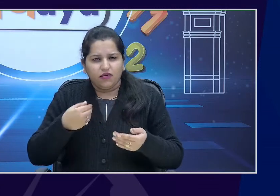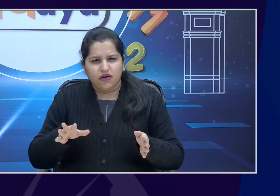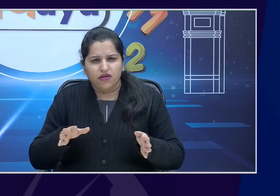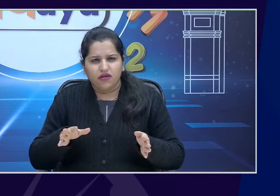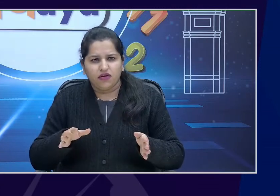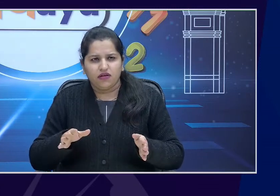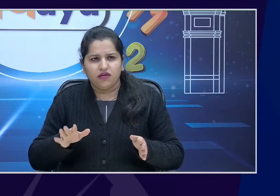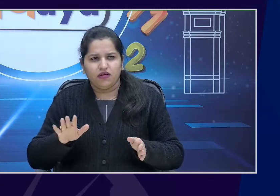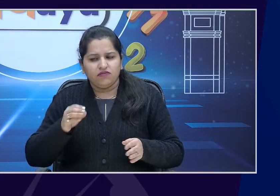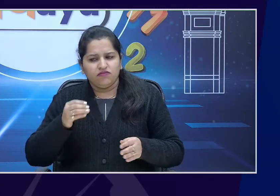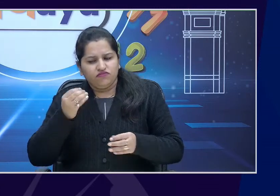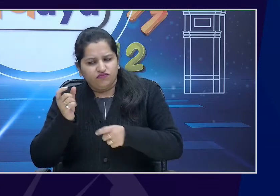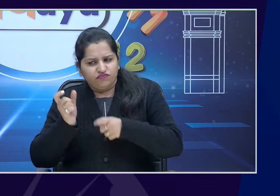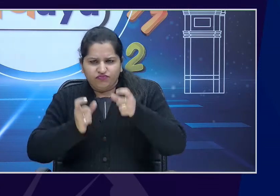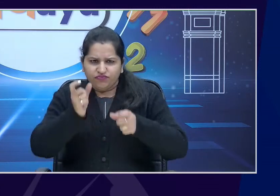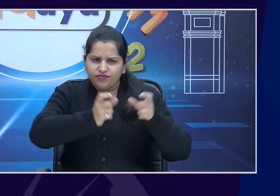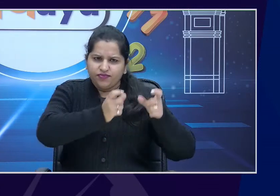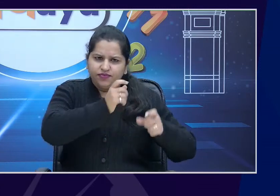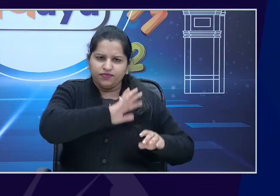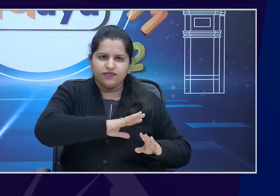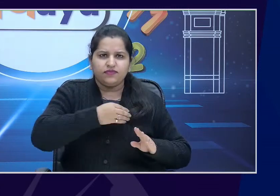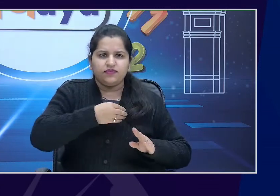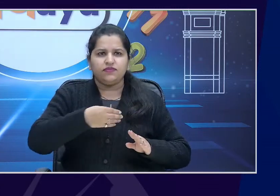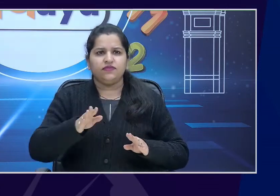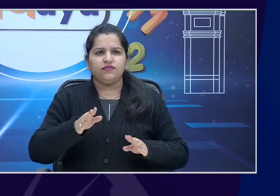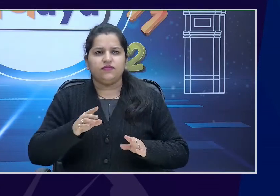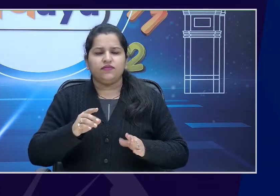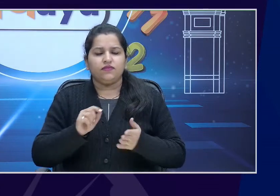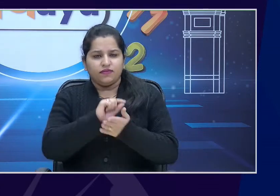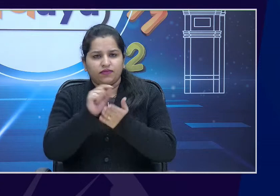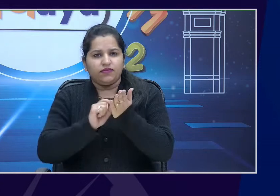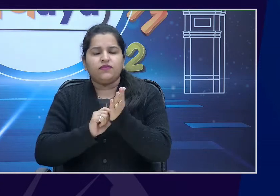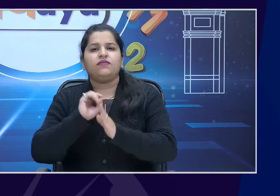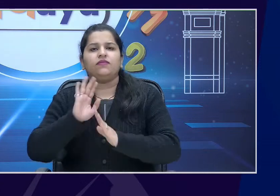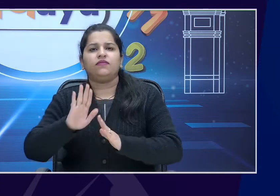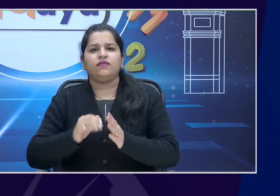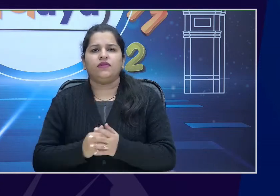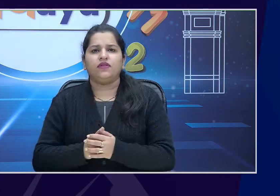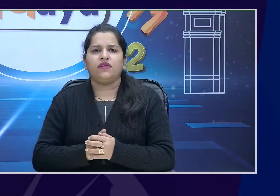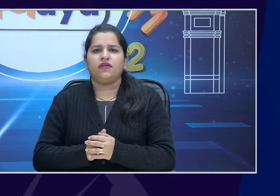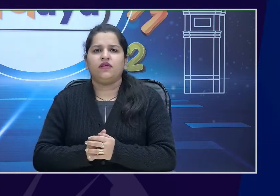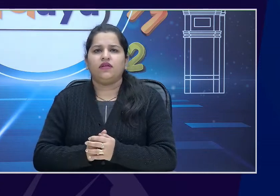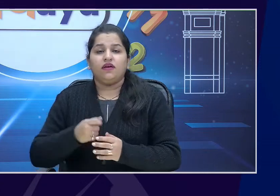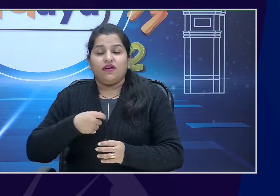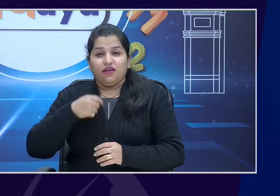used to write a diary when I was young, but as I grew older, I don't know,